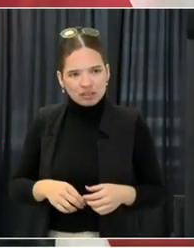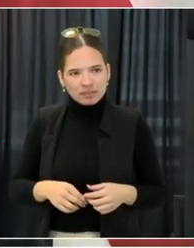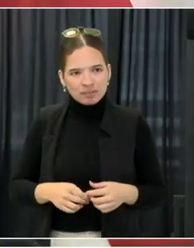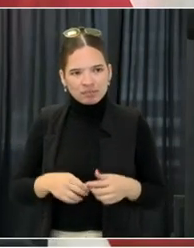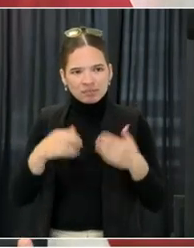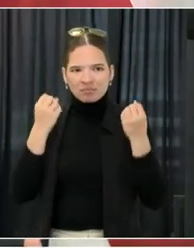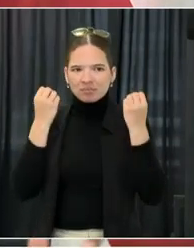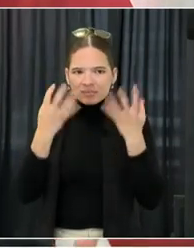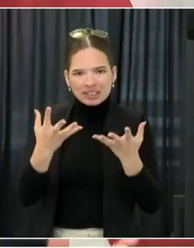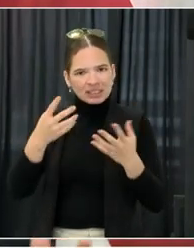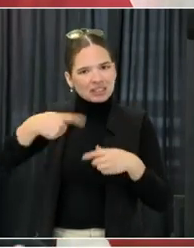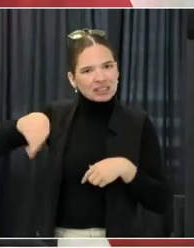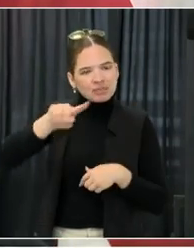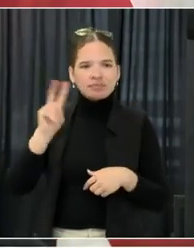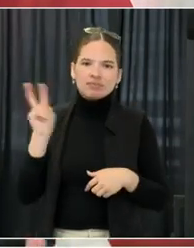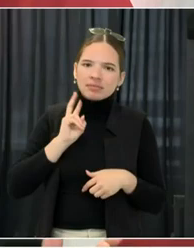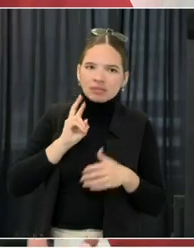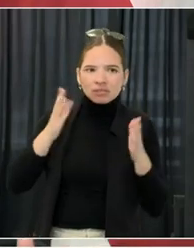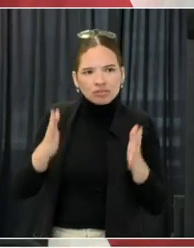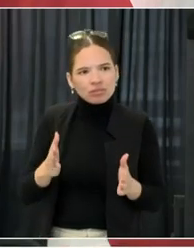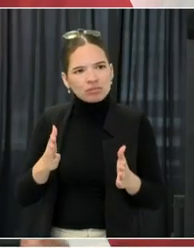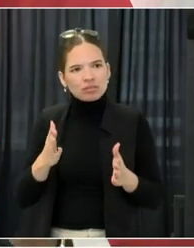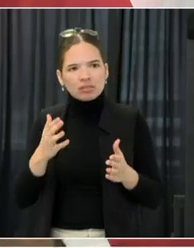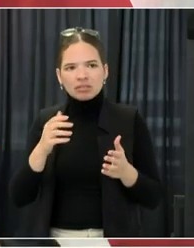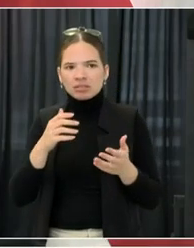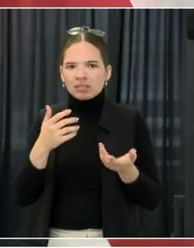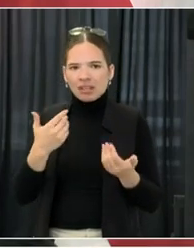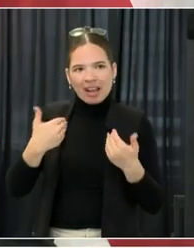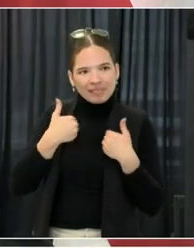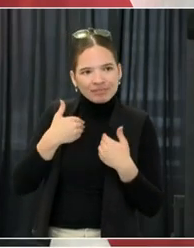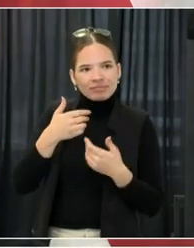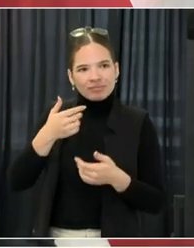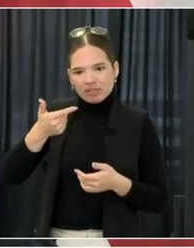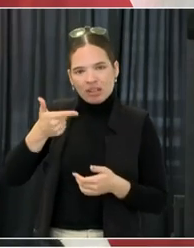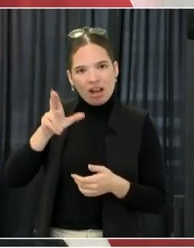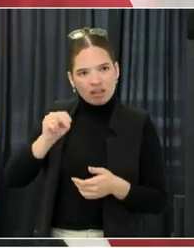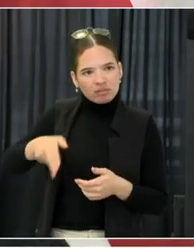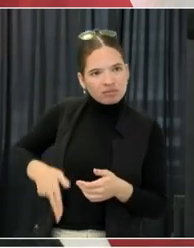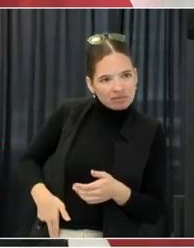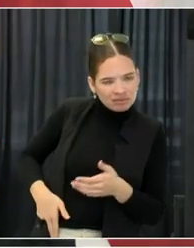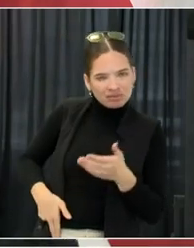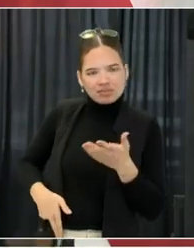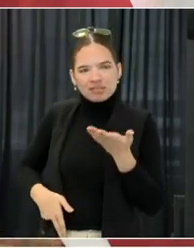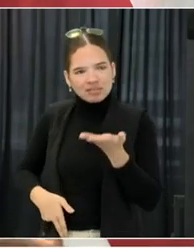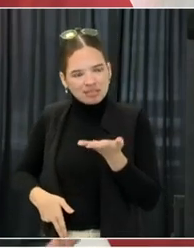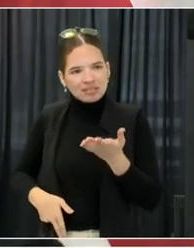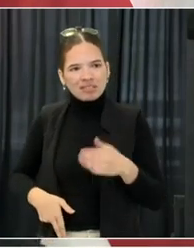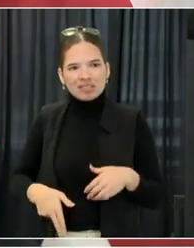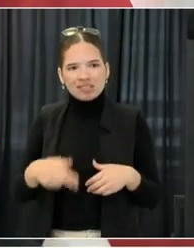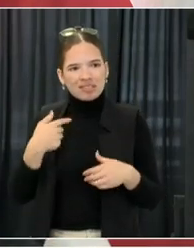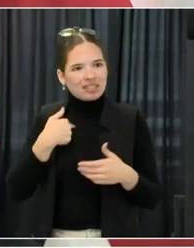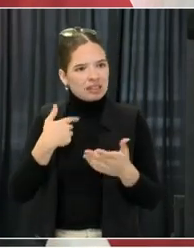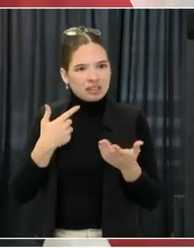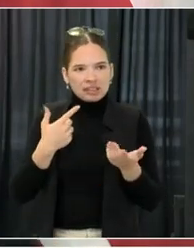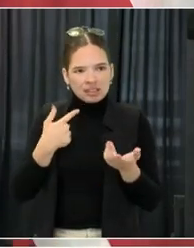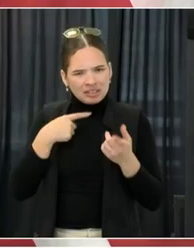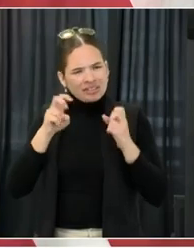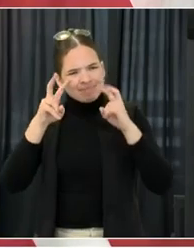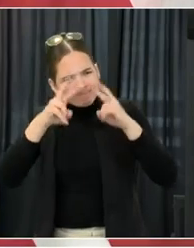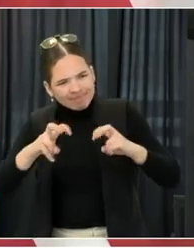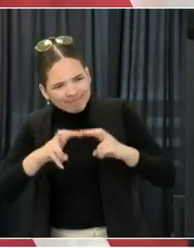oftentimes armed with firearms. And it's really an honest assessment of the state of where we are right now.